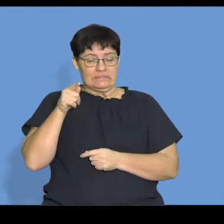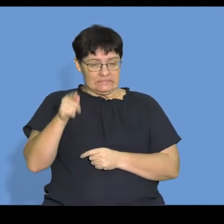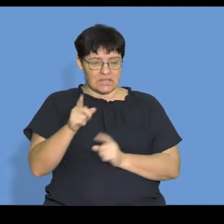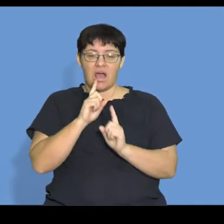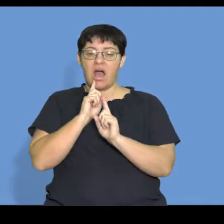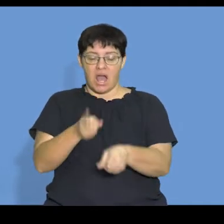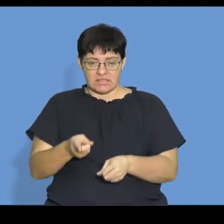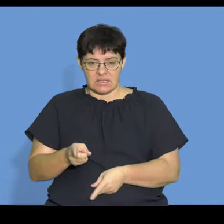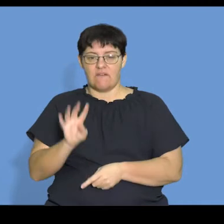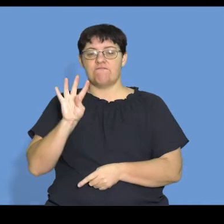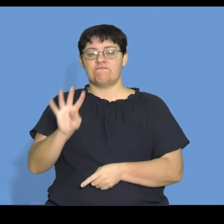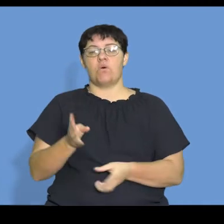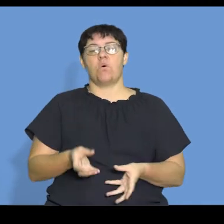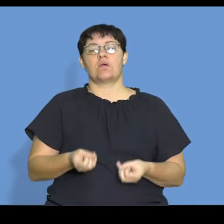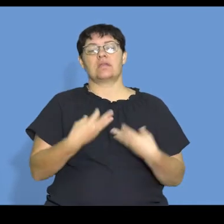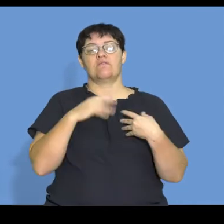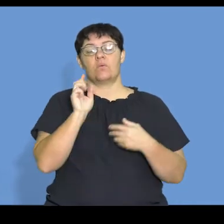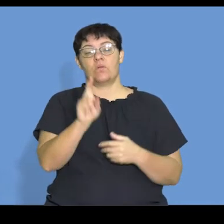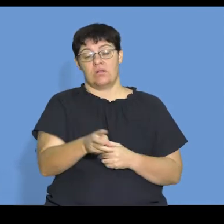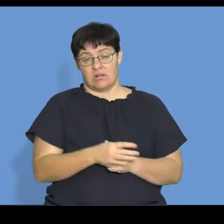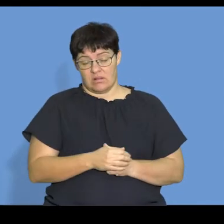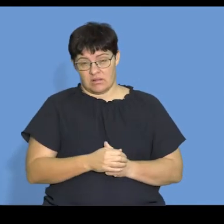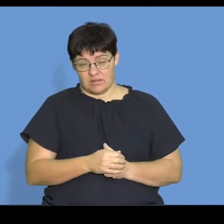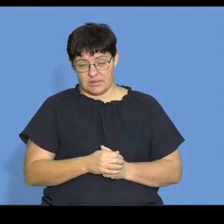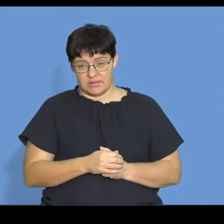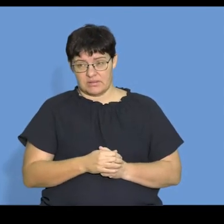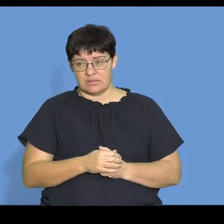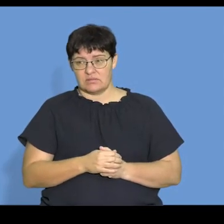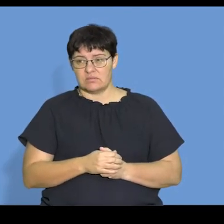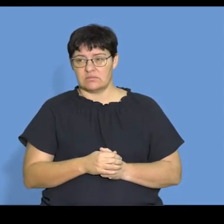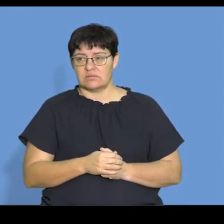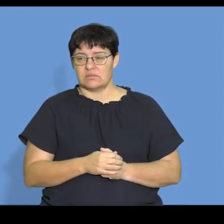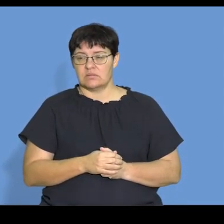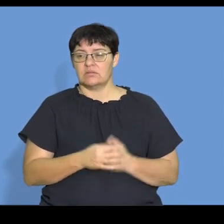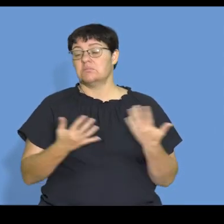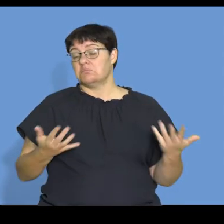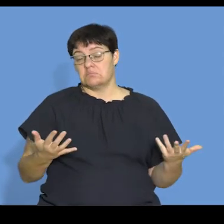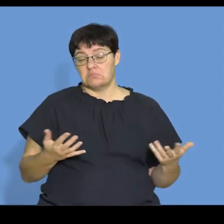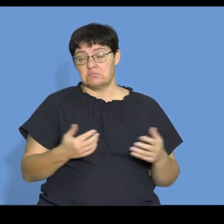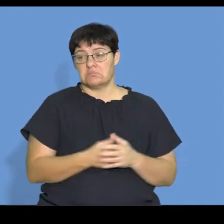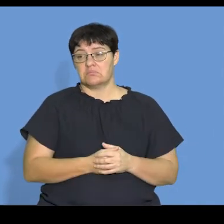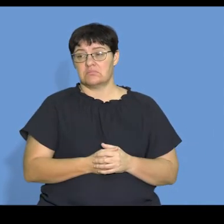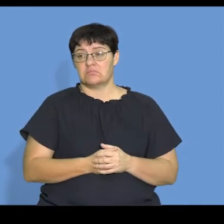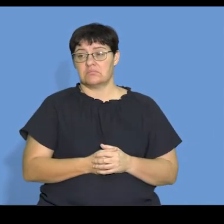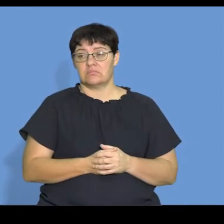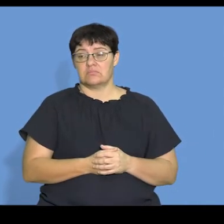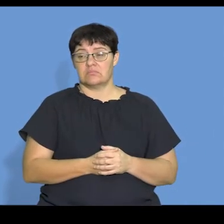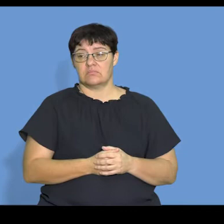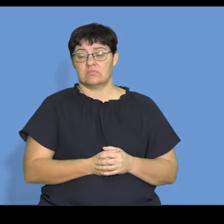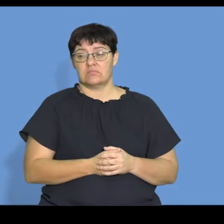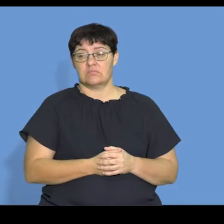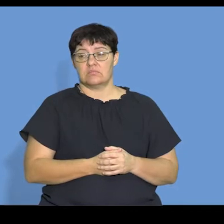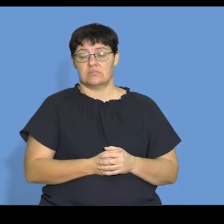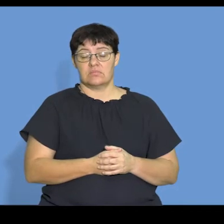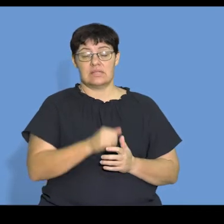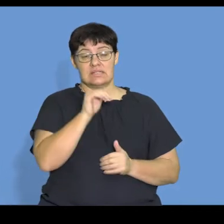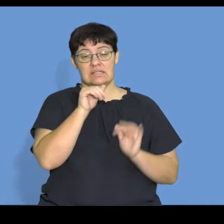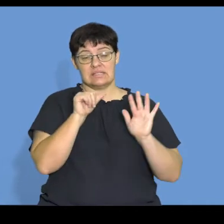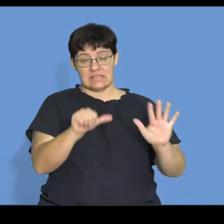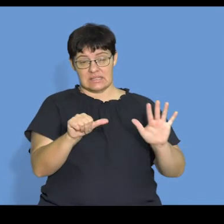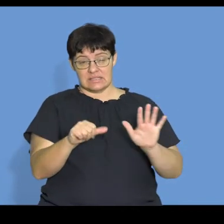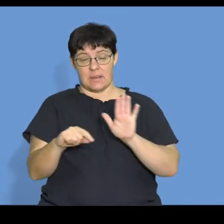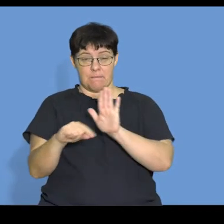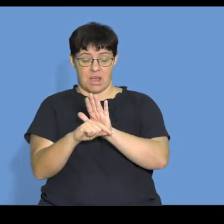get a positive 4. So it must either be the 6 minus